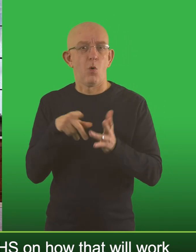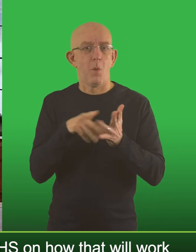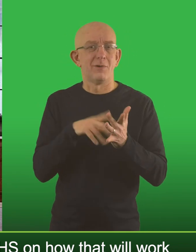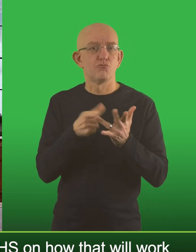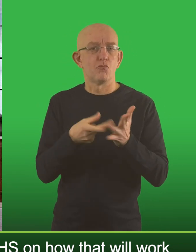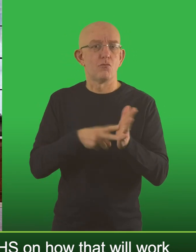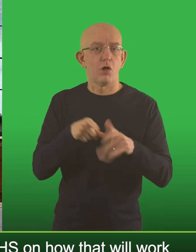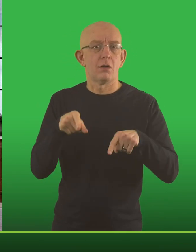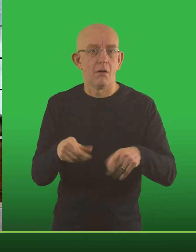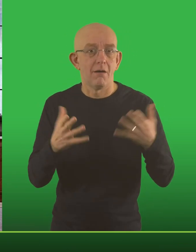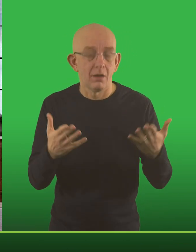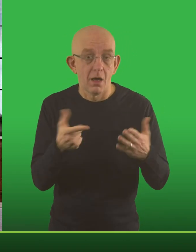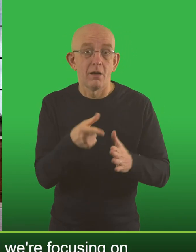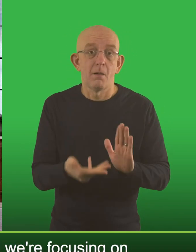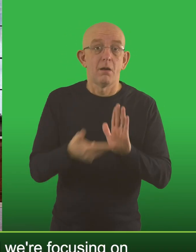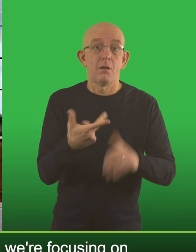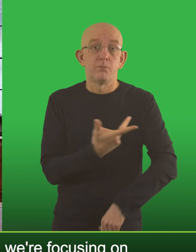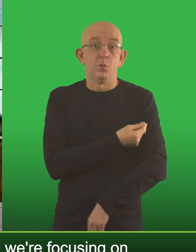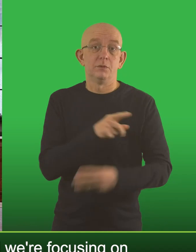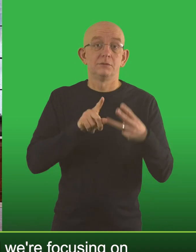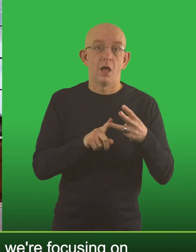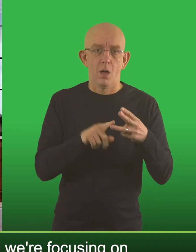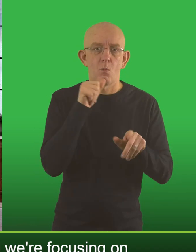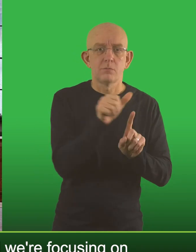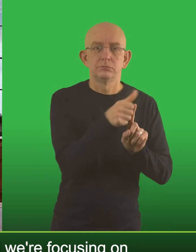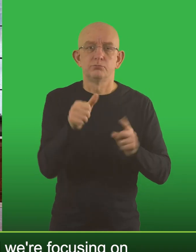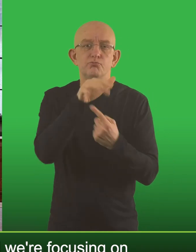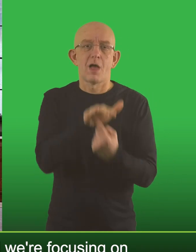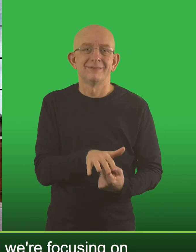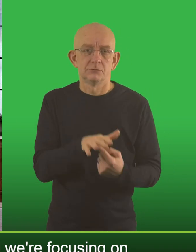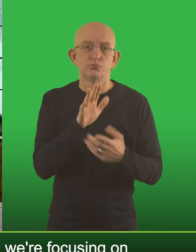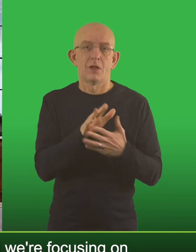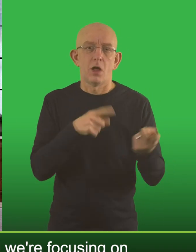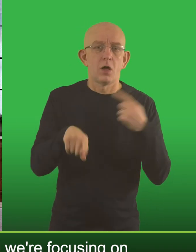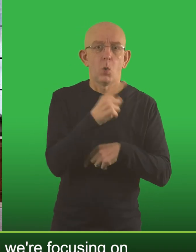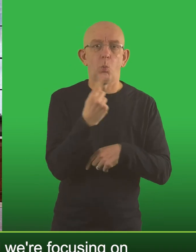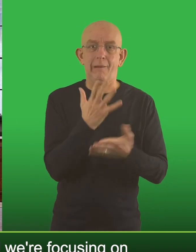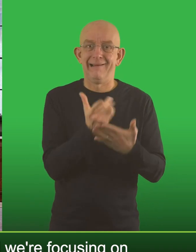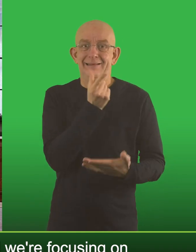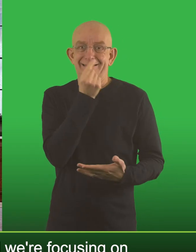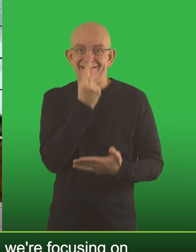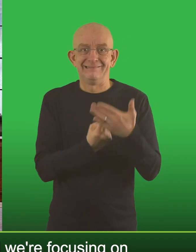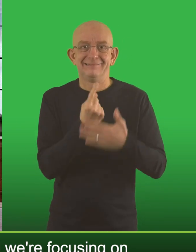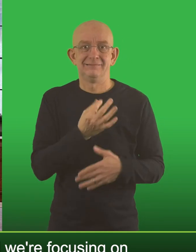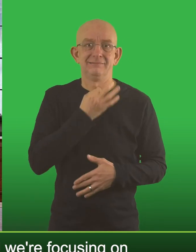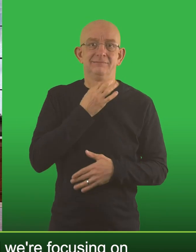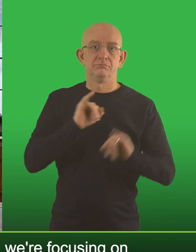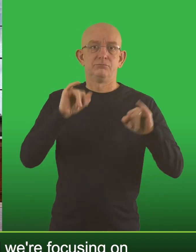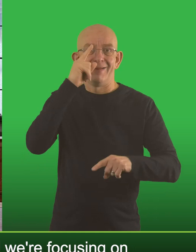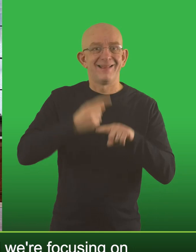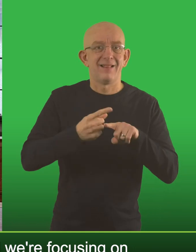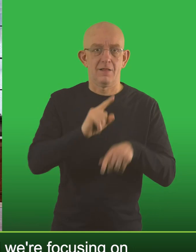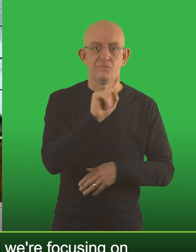to combat the variants. Boosters will be given in priority order, and we're focusing on